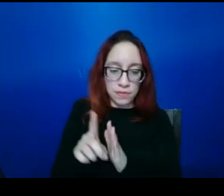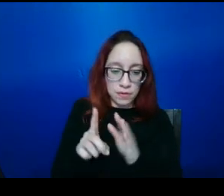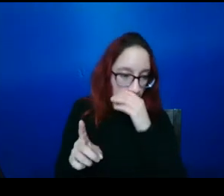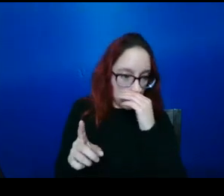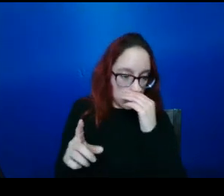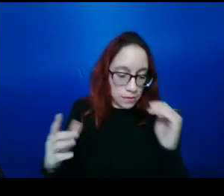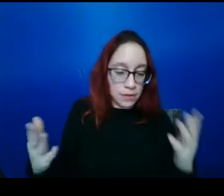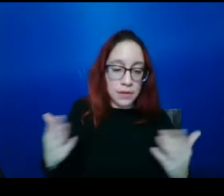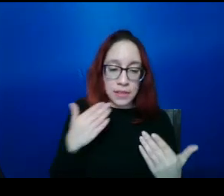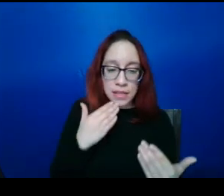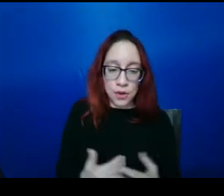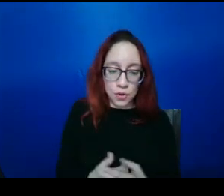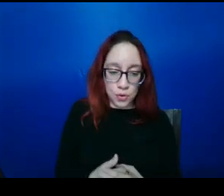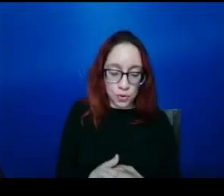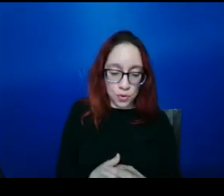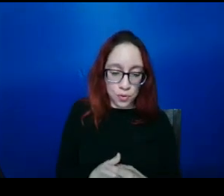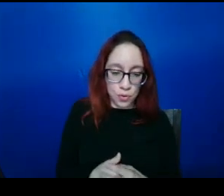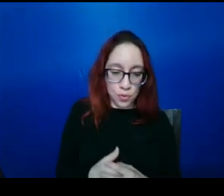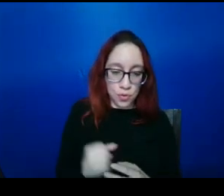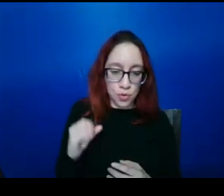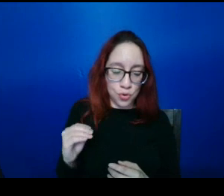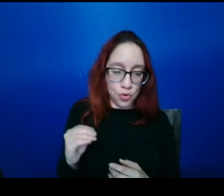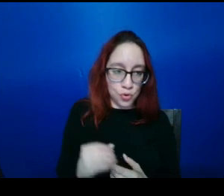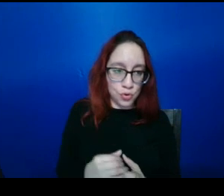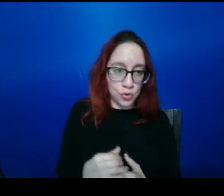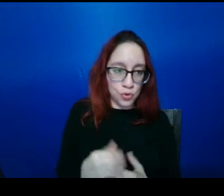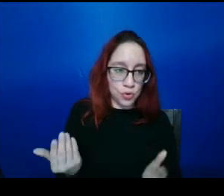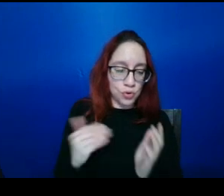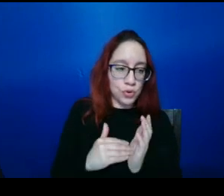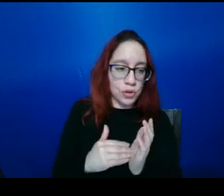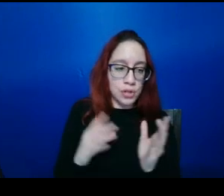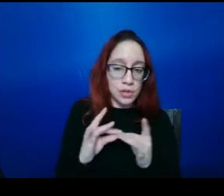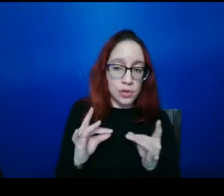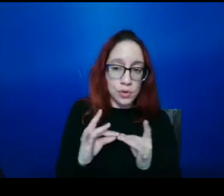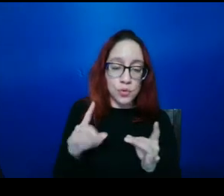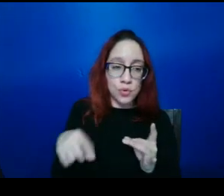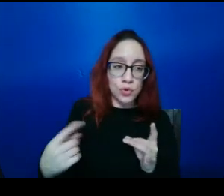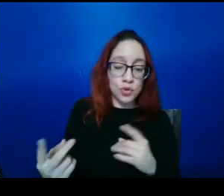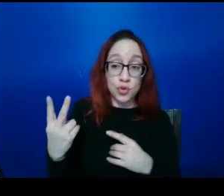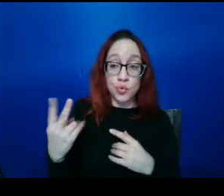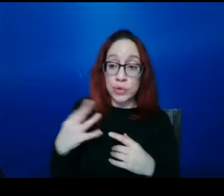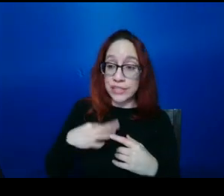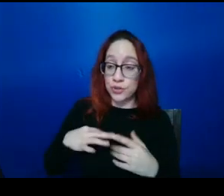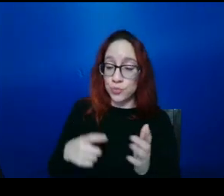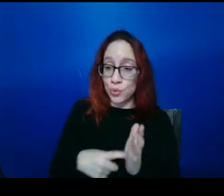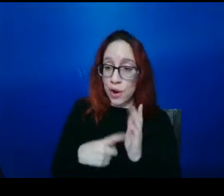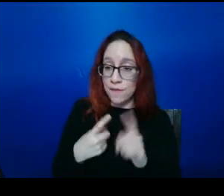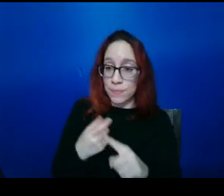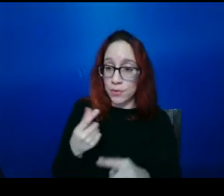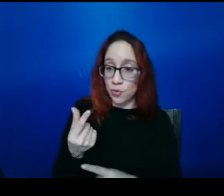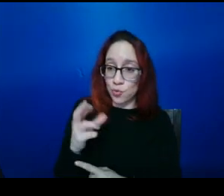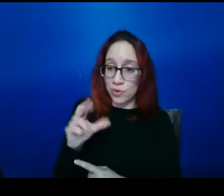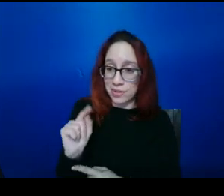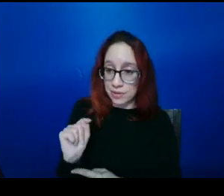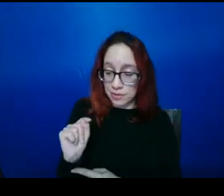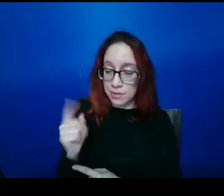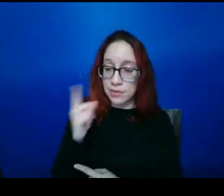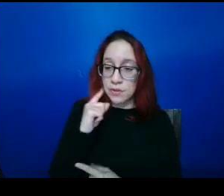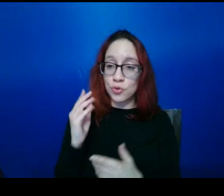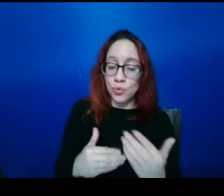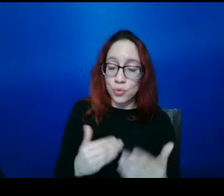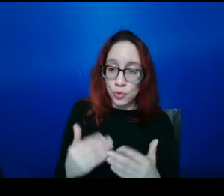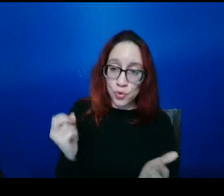Next slide, thank you. So again, like I mentioned, there is only two incentives that are required by this grant. One of them is the processing